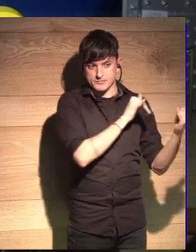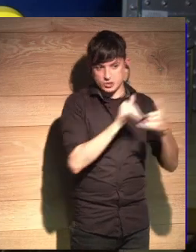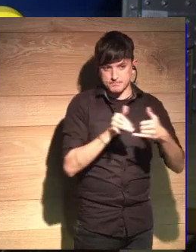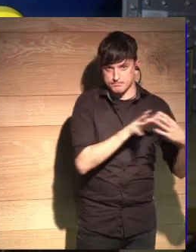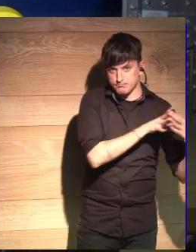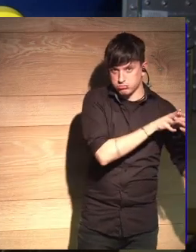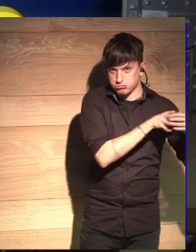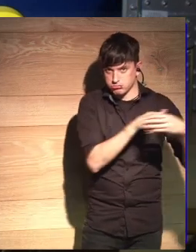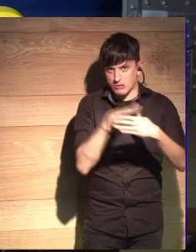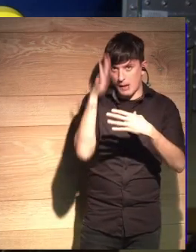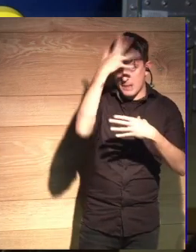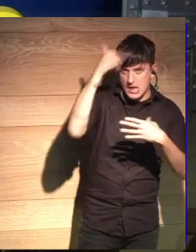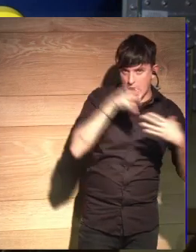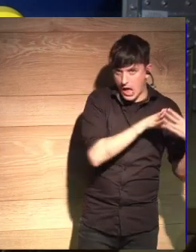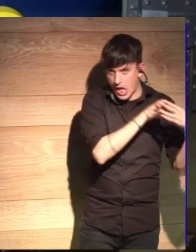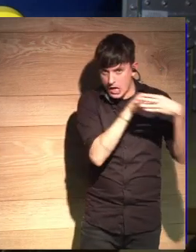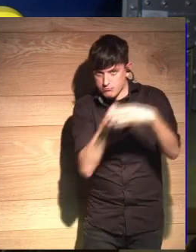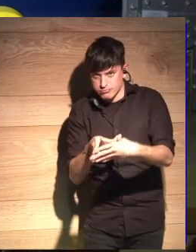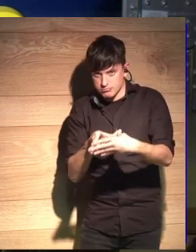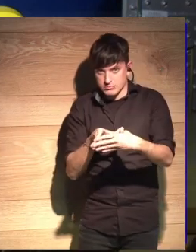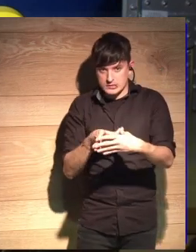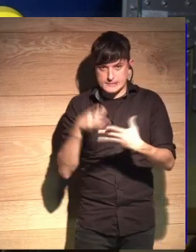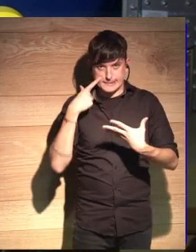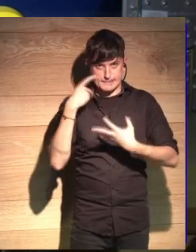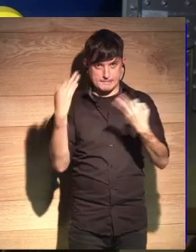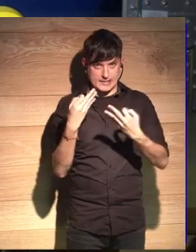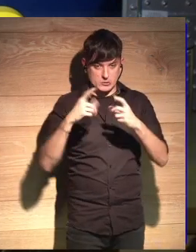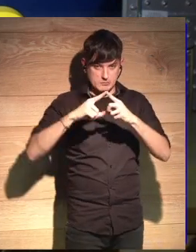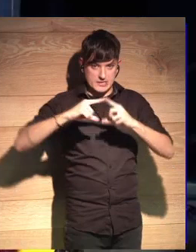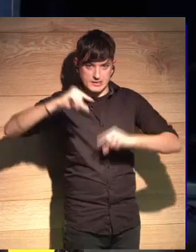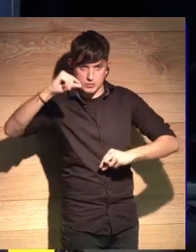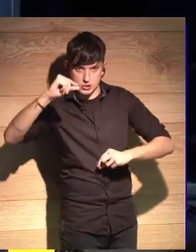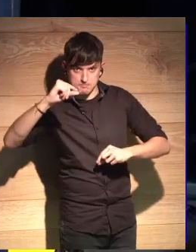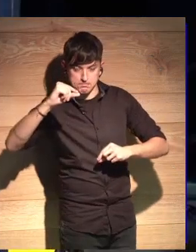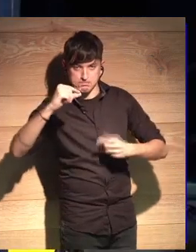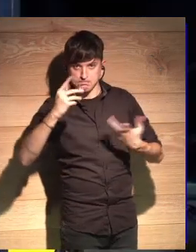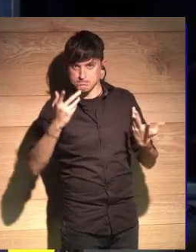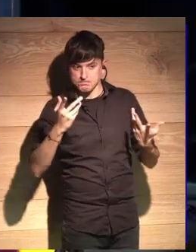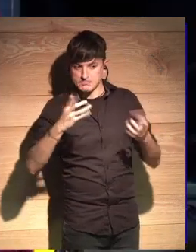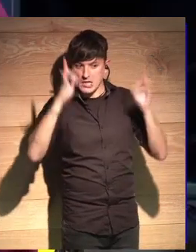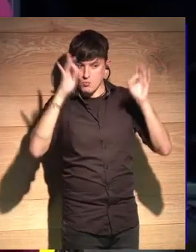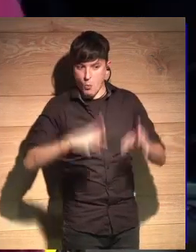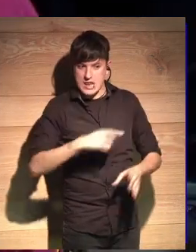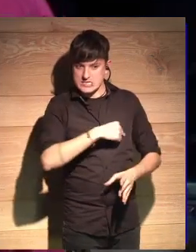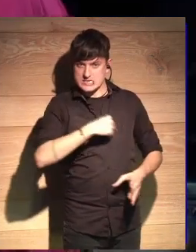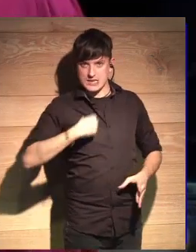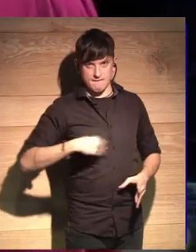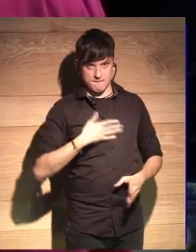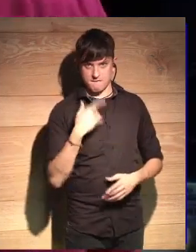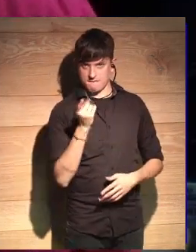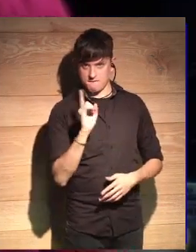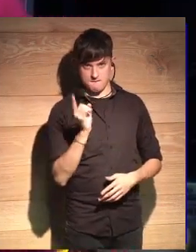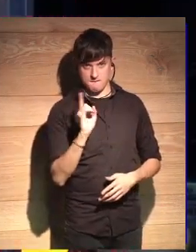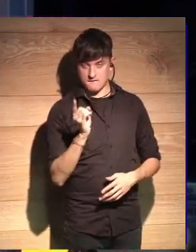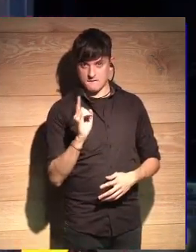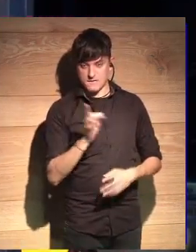and the risk that Japan would undergo the fate of China of being forcibly opened to the rest of the